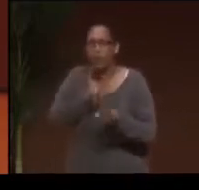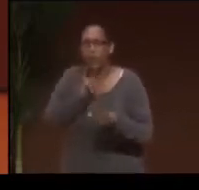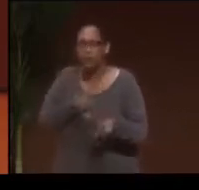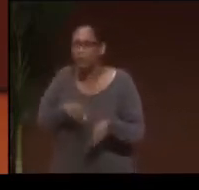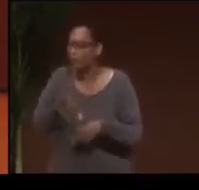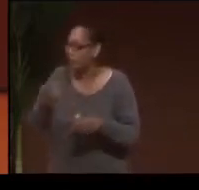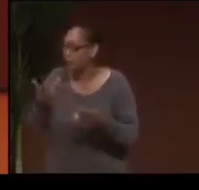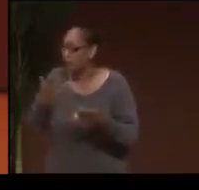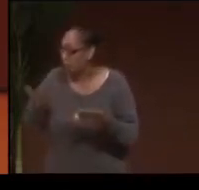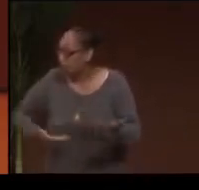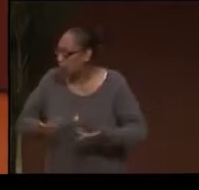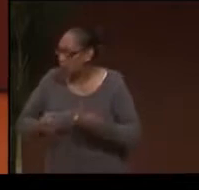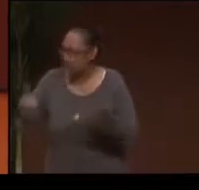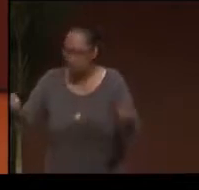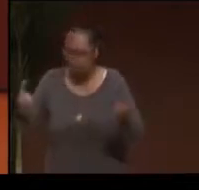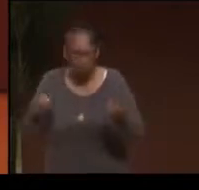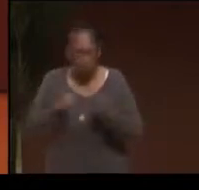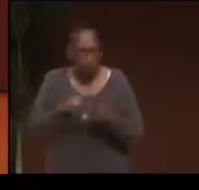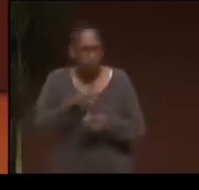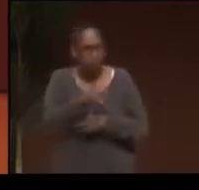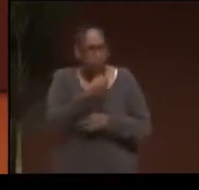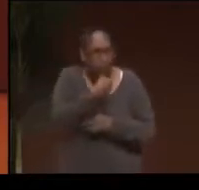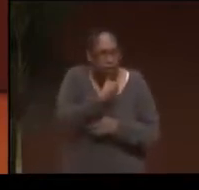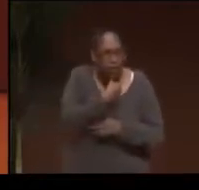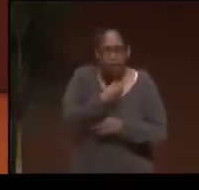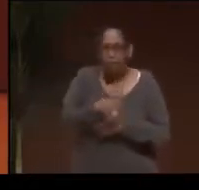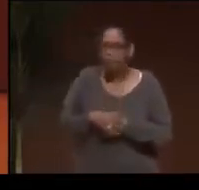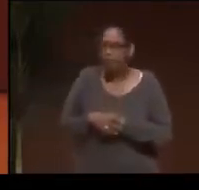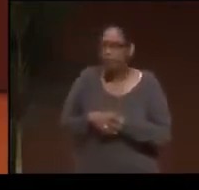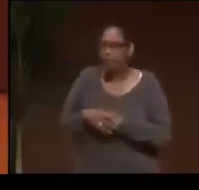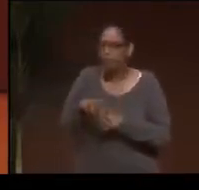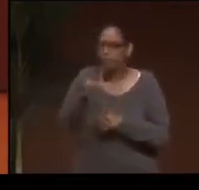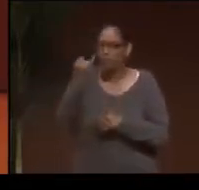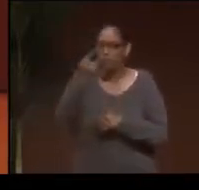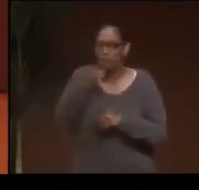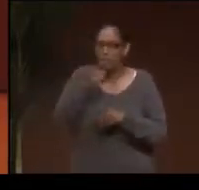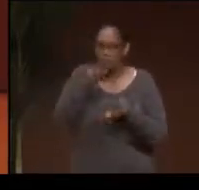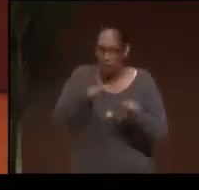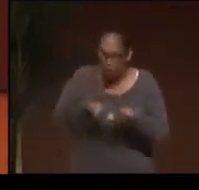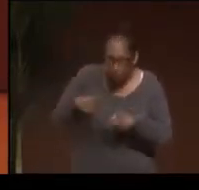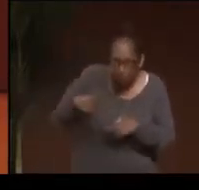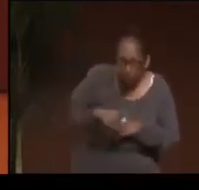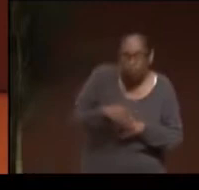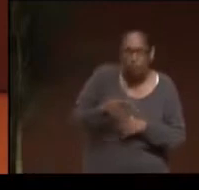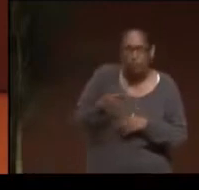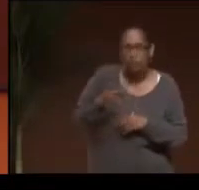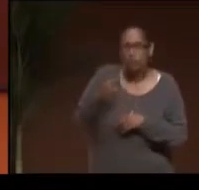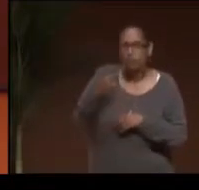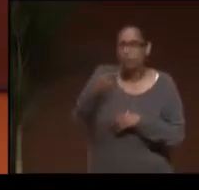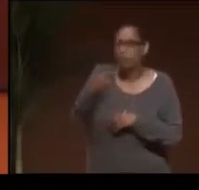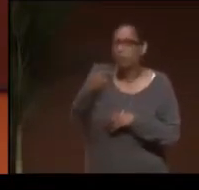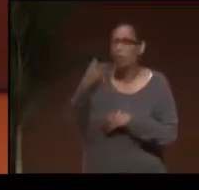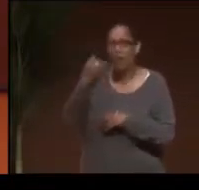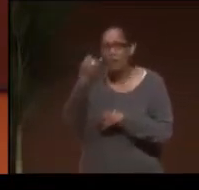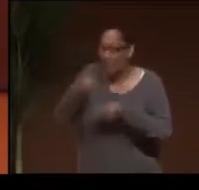welcome to come down to the microphone. If you aren't able to walk down the steps, just let us know, and we'll take the